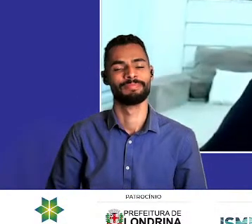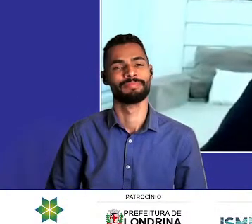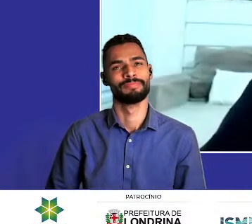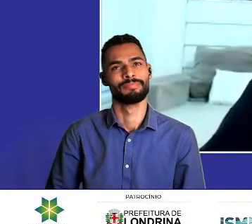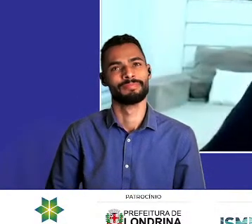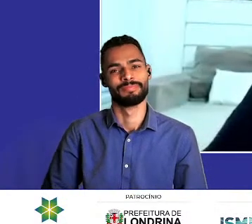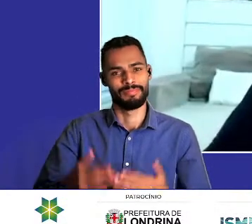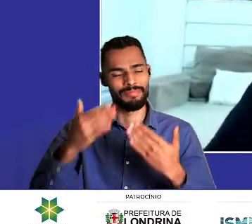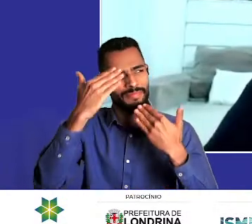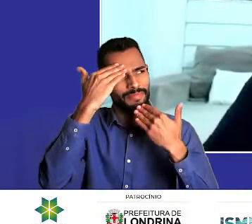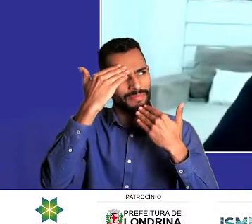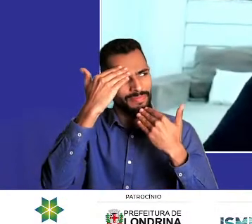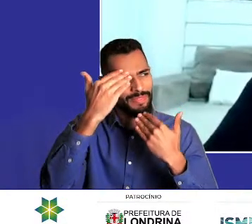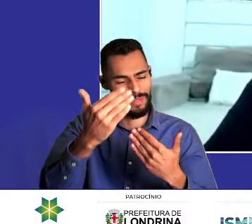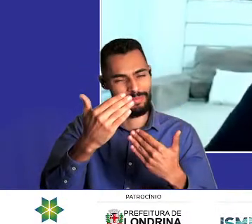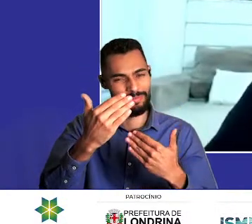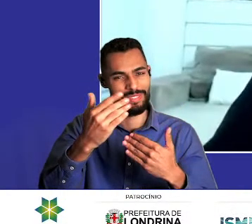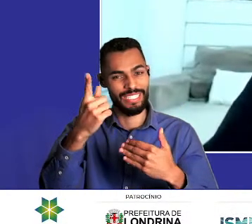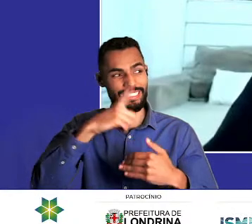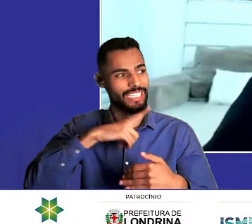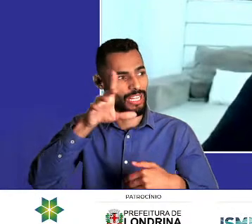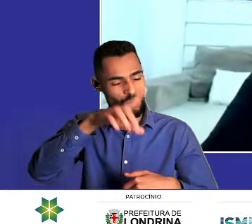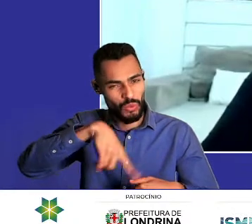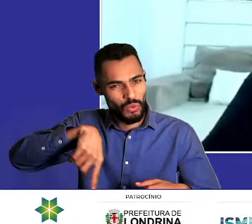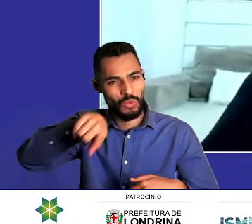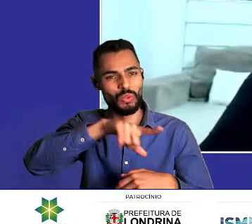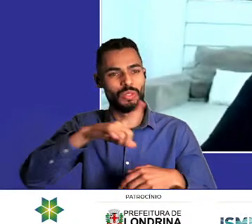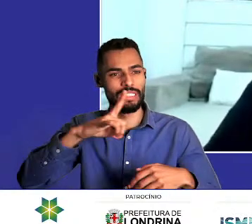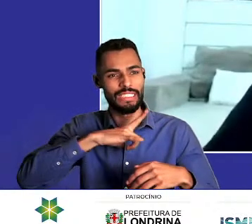this outstanding seminar.